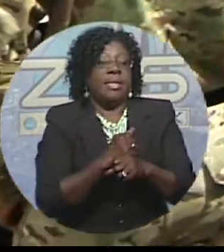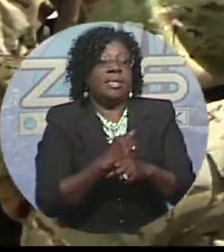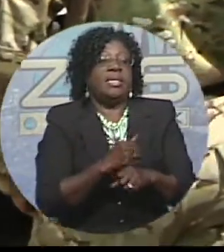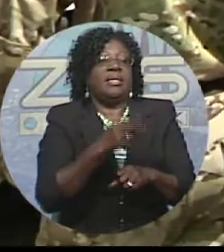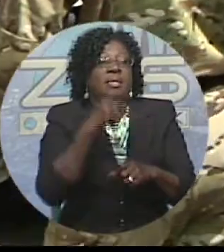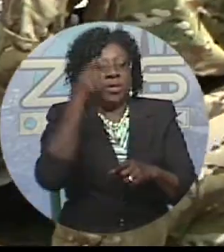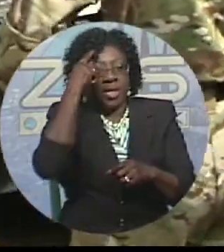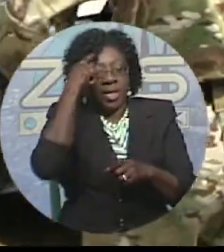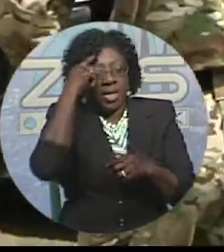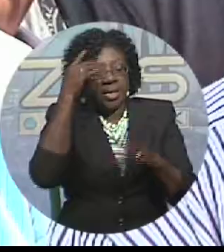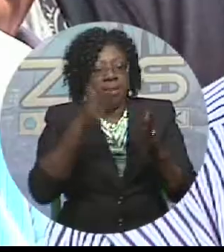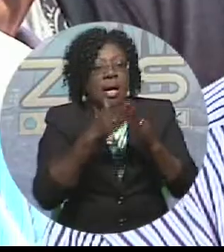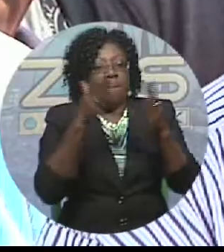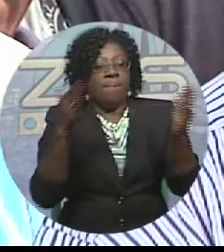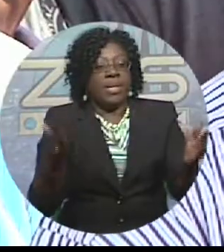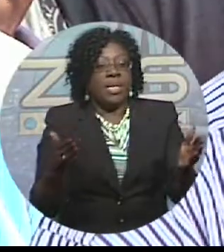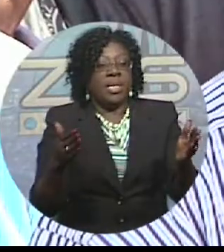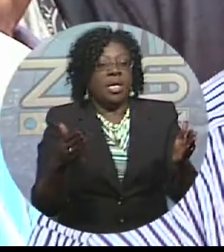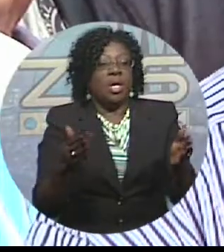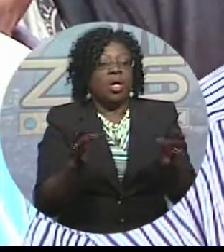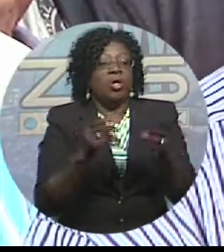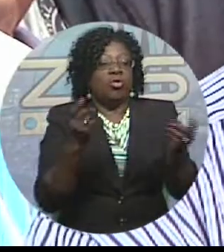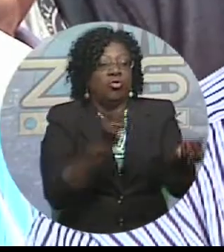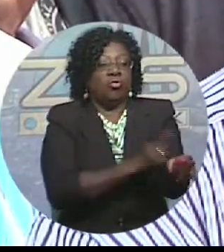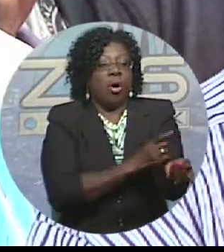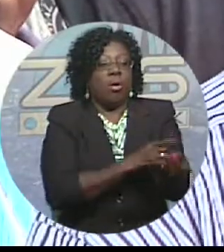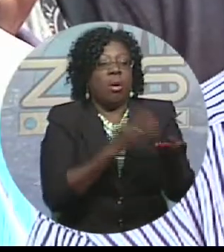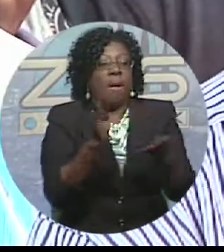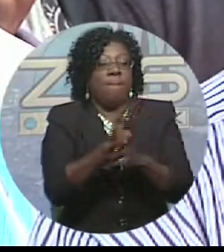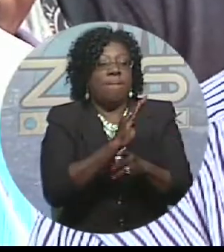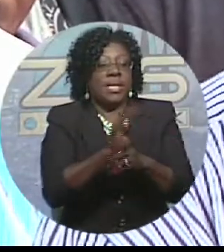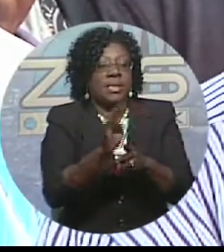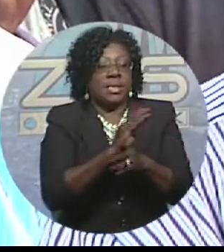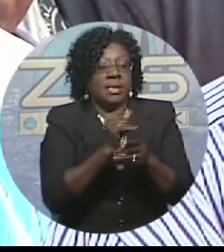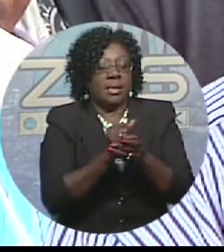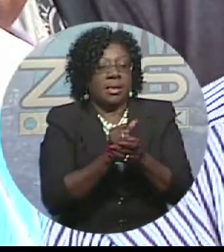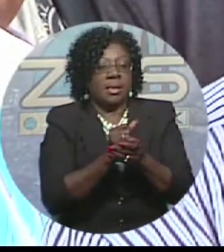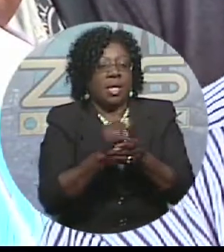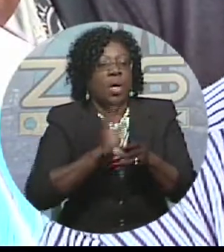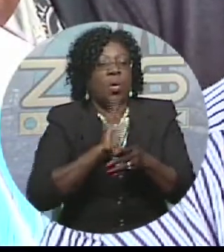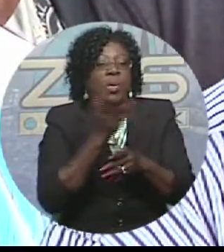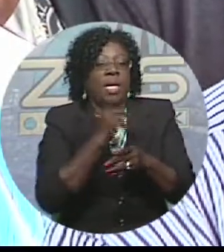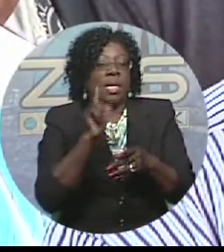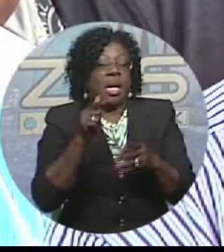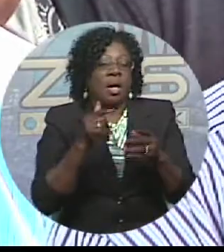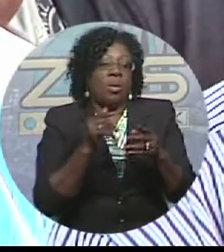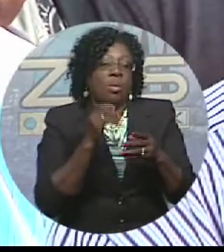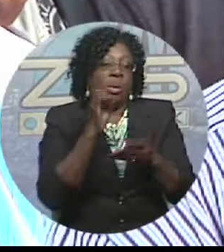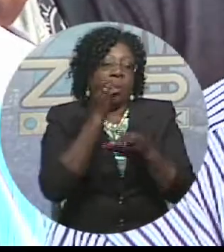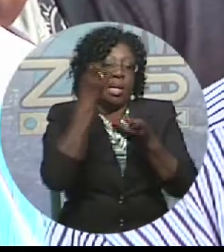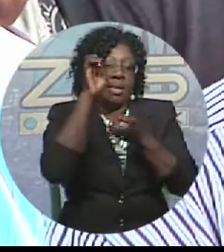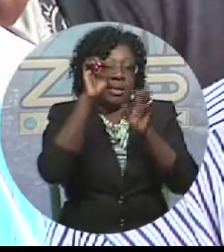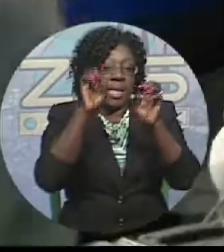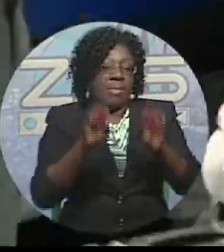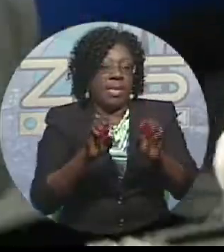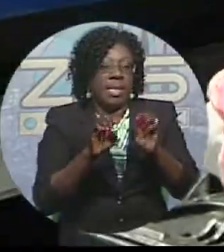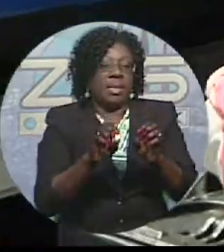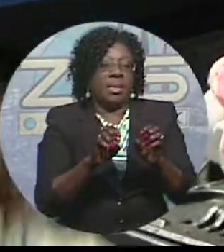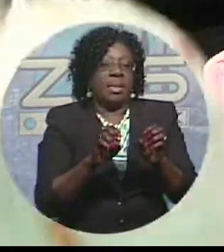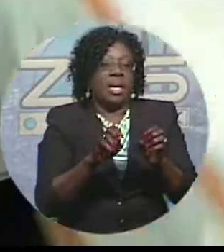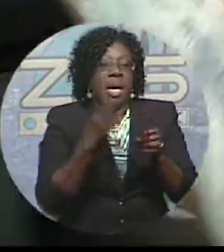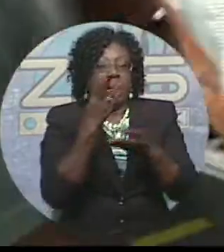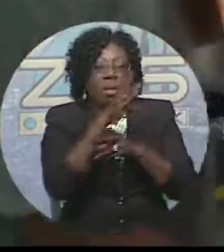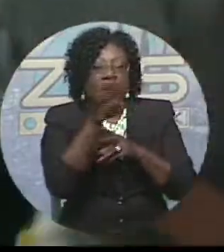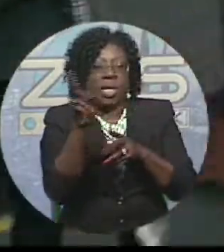to the Big Yard. Certainly we are doing our work on the back end, looking at a wider range of conspiracy cases.